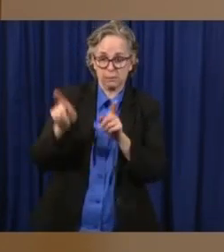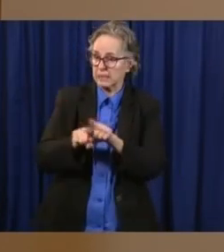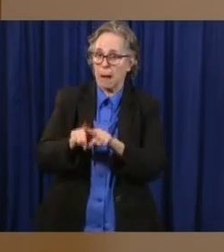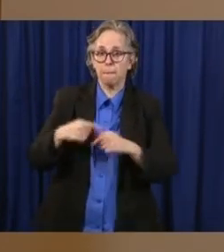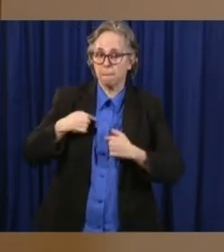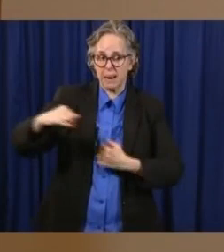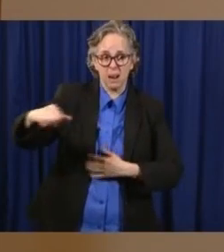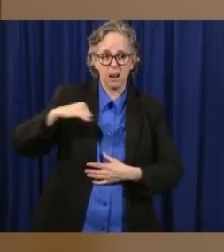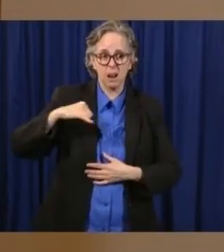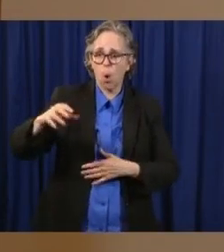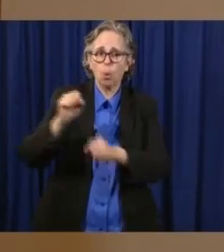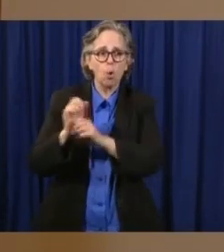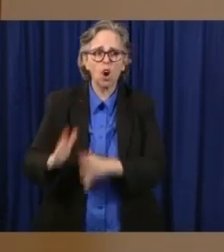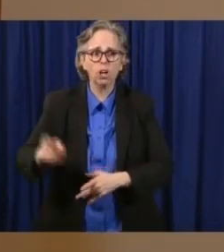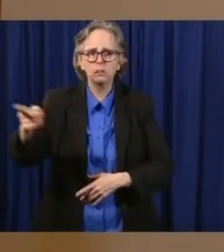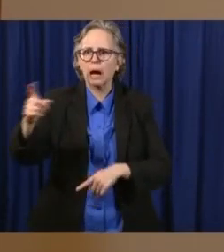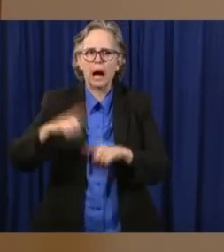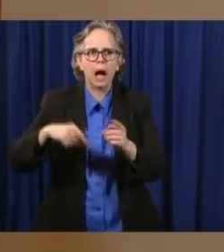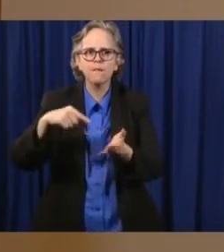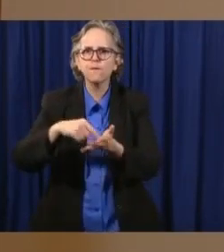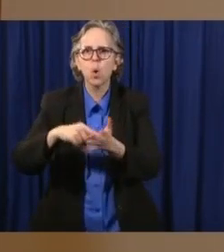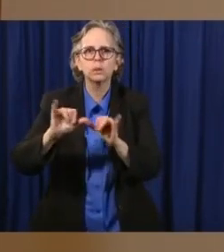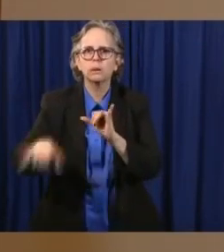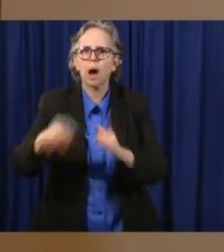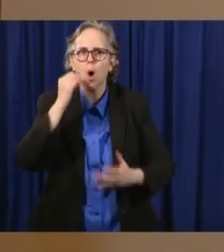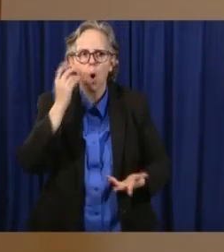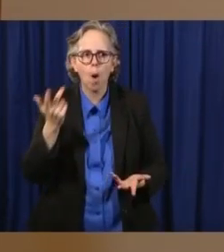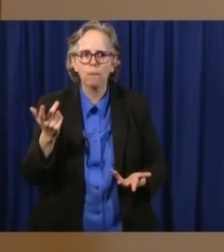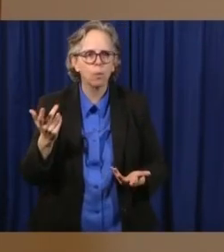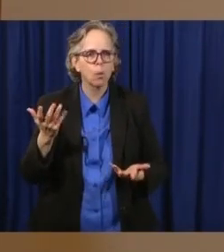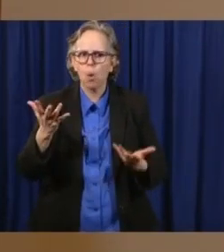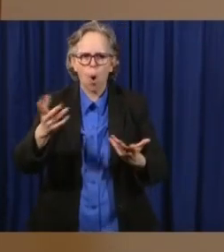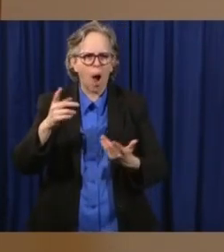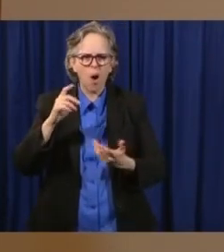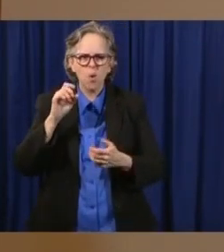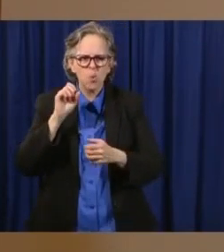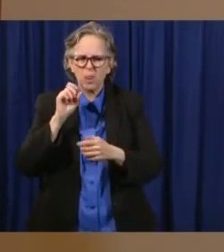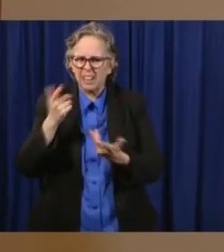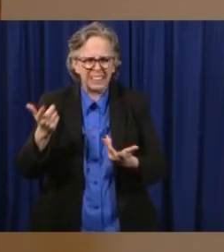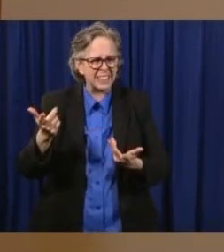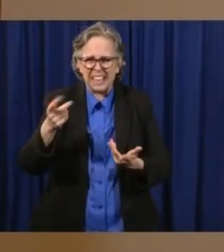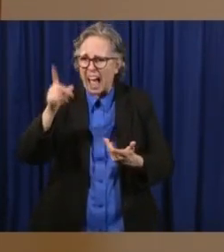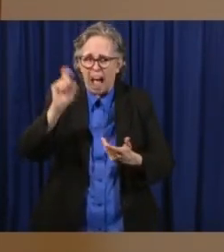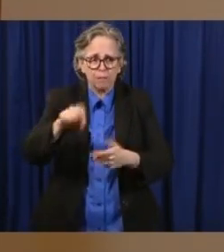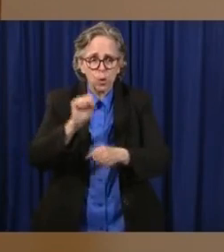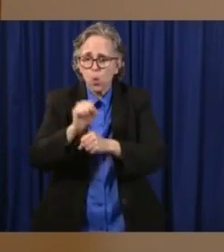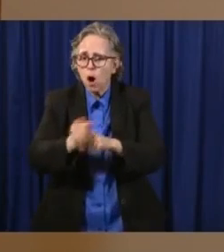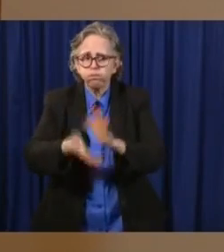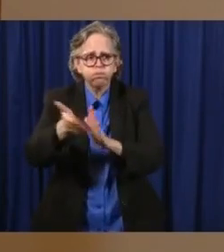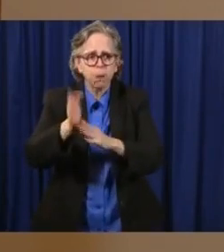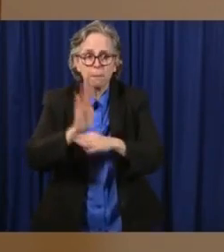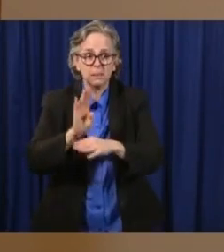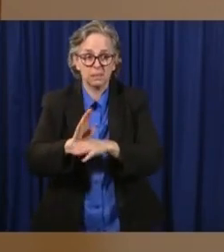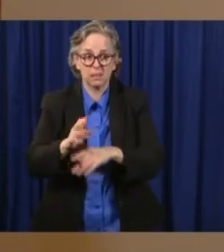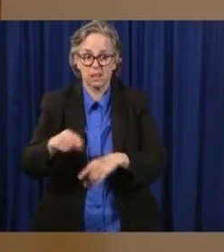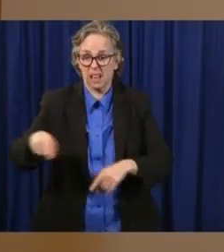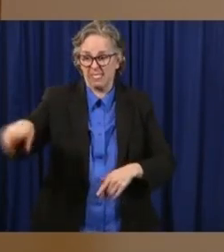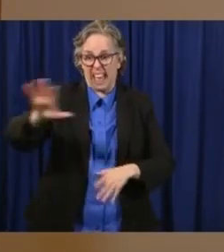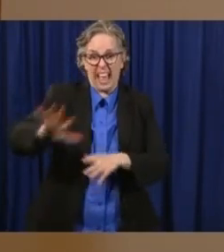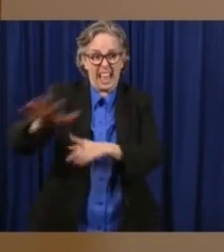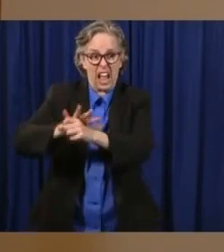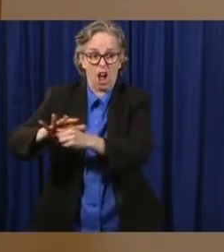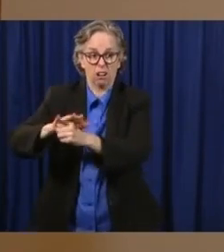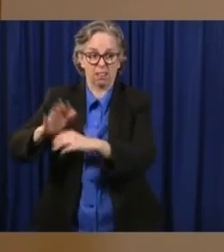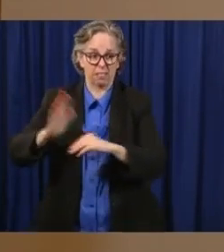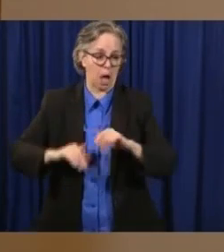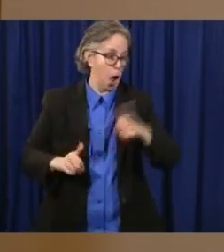stay home right now, who are in essential businesses, are disproportionately represented. And this is a dialogue. It's so much bigger than I can do now,